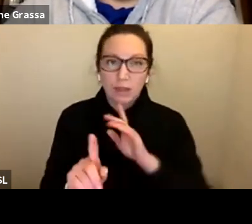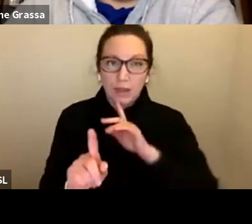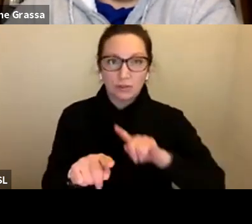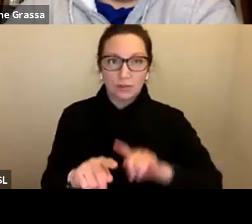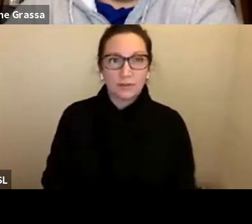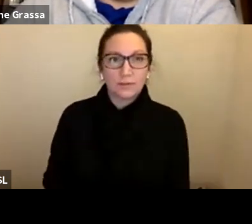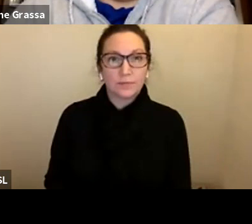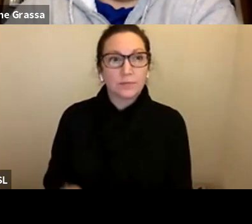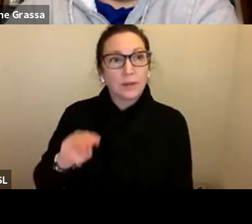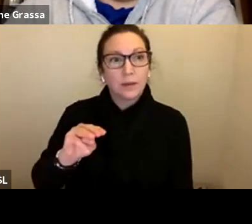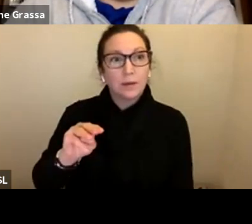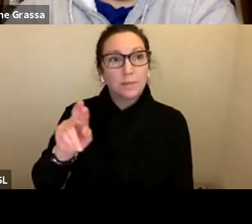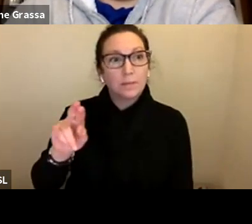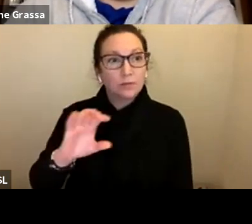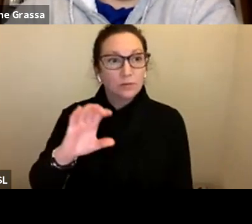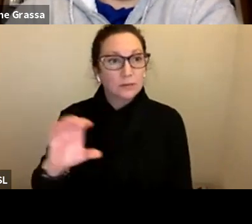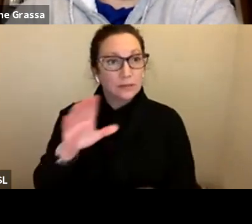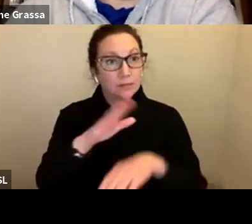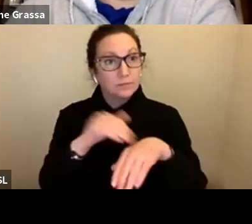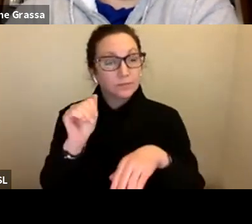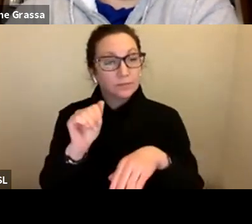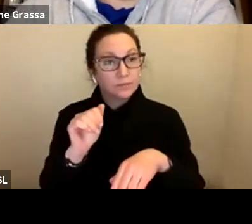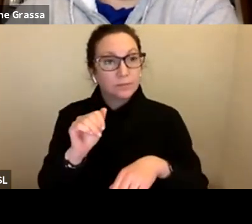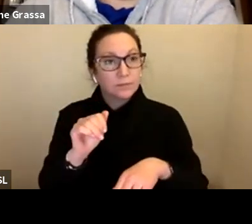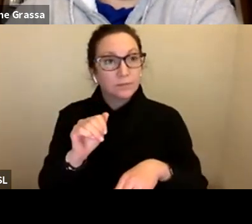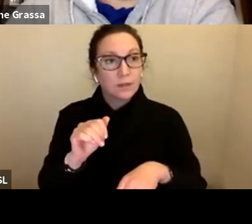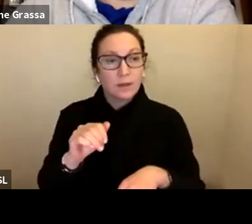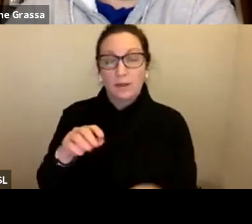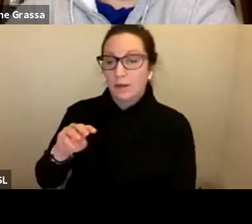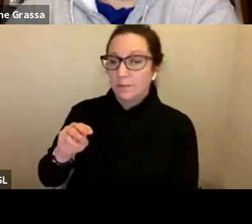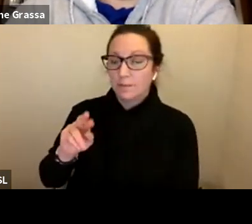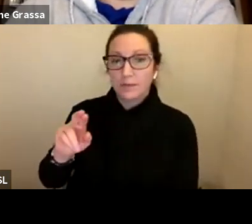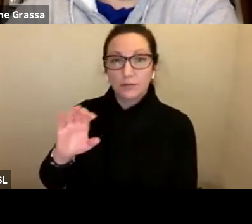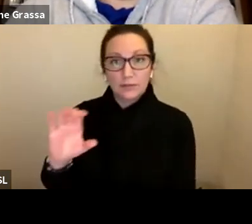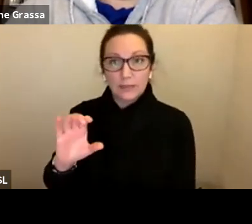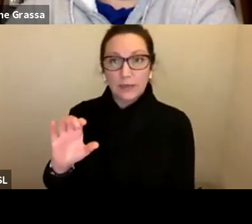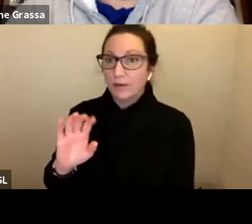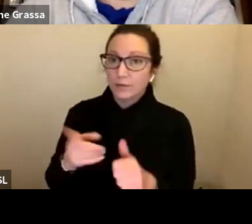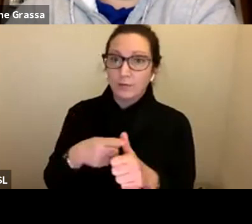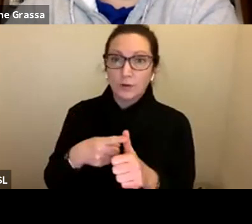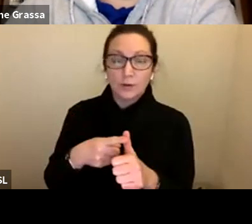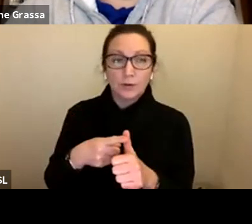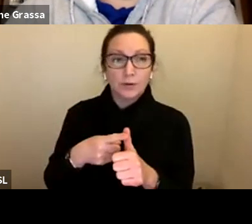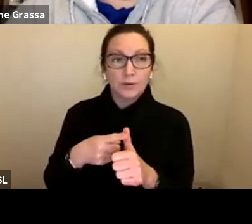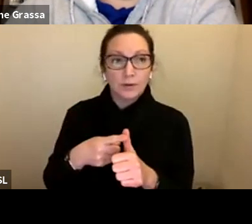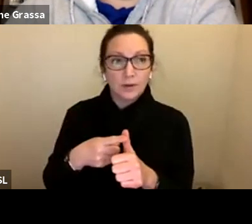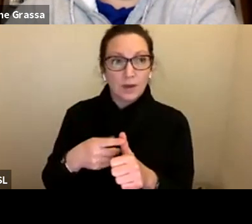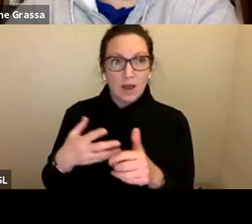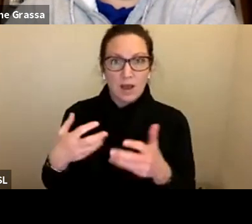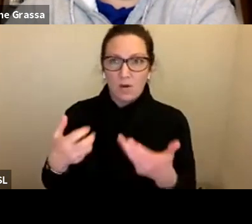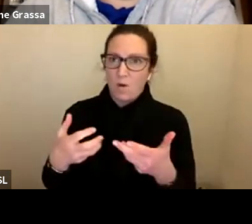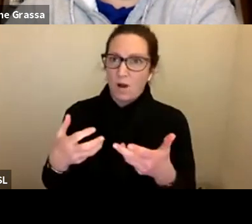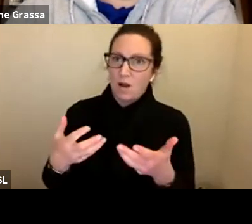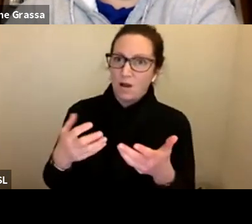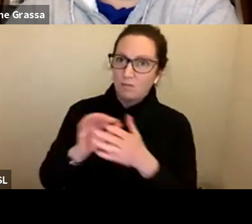Mr. Contopasis? No, I think, first of all, I want to commend you on your presentation of